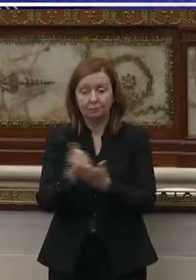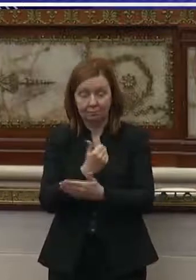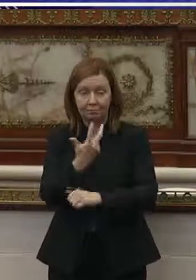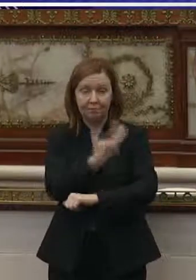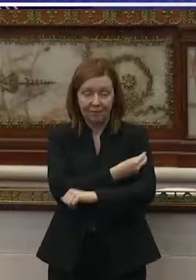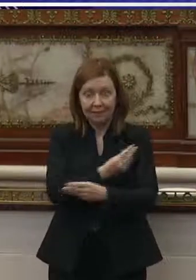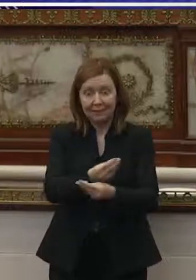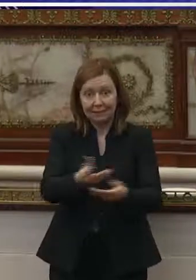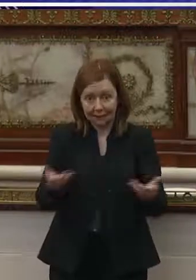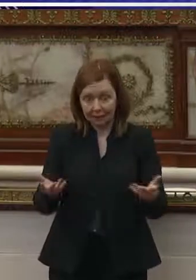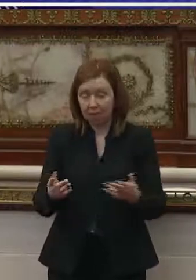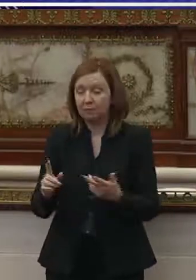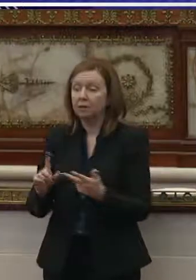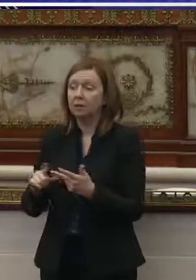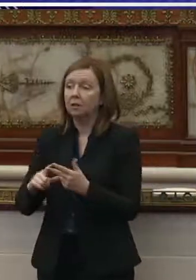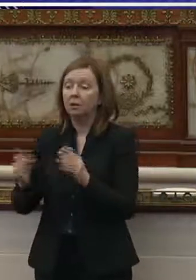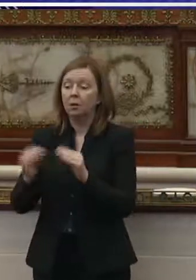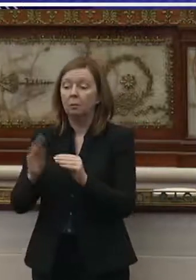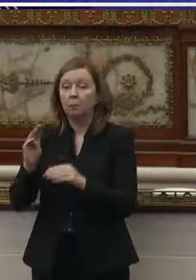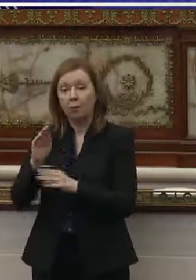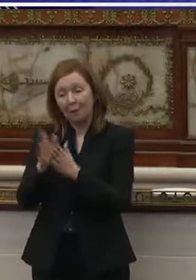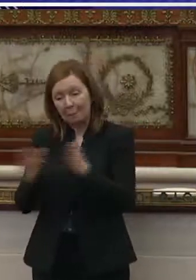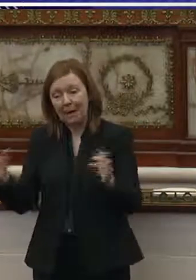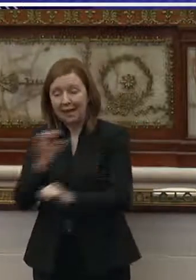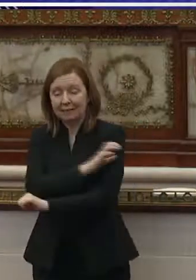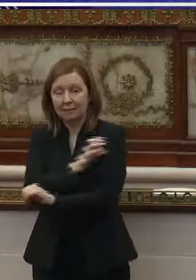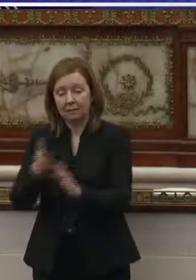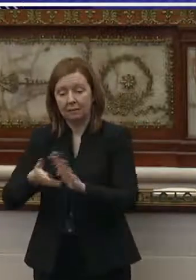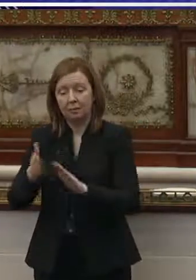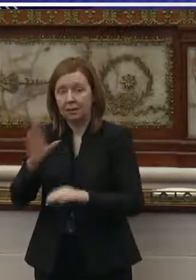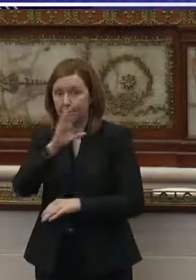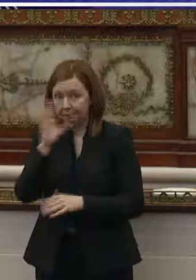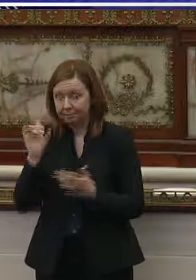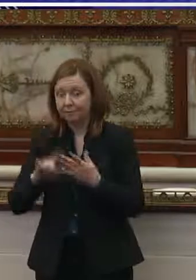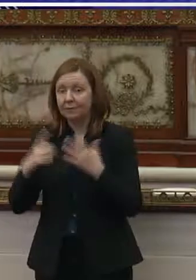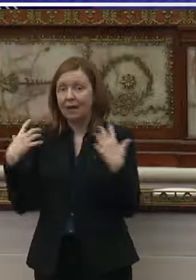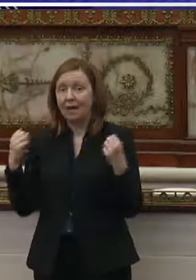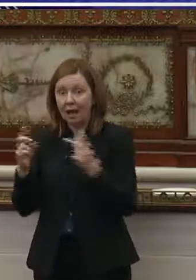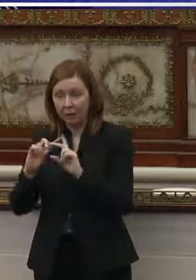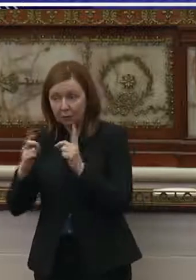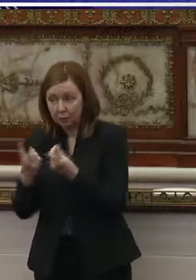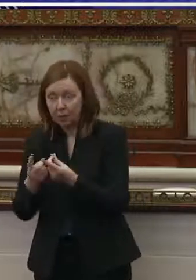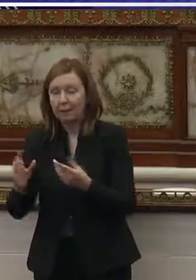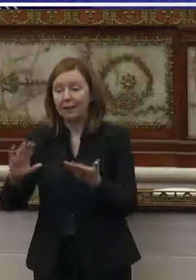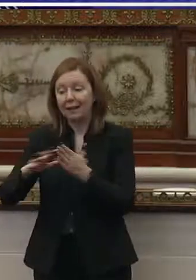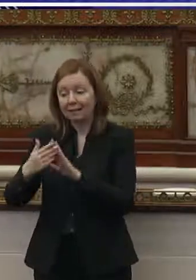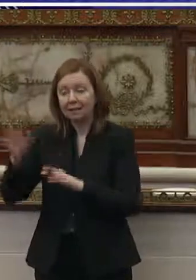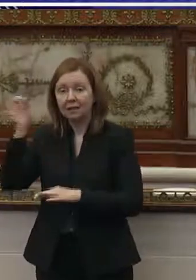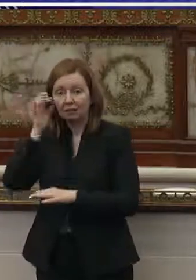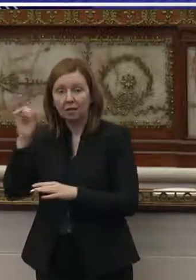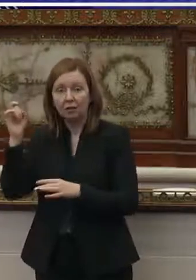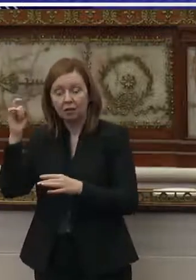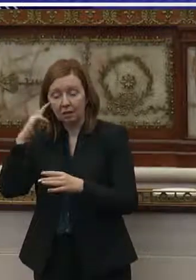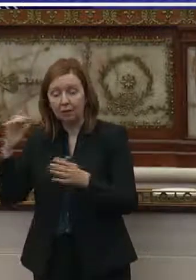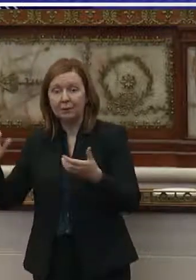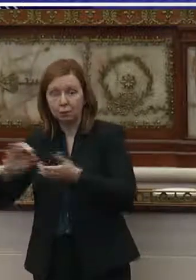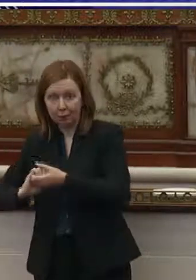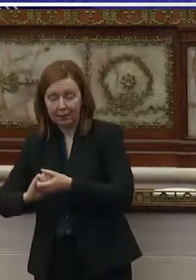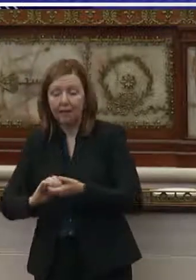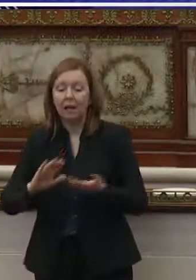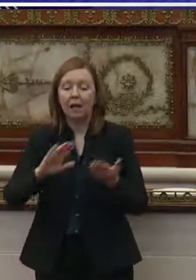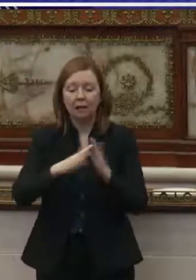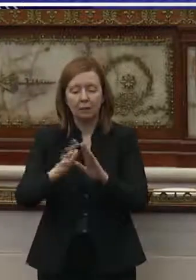vaccine, additional mass clinics operated by hospitals, by the health department, by the city and the federal government jointly, and by